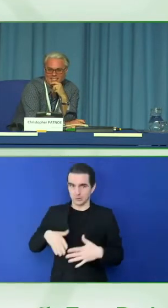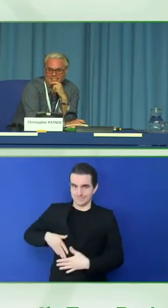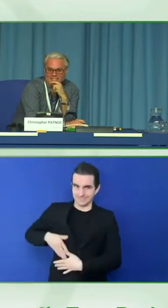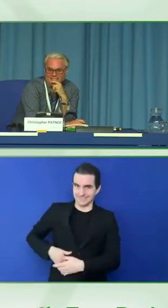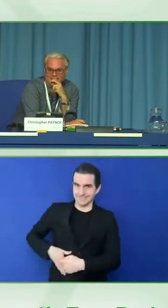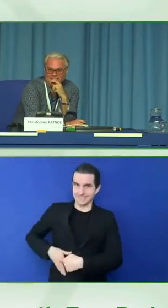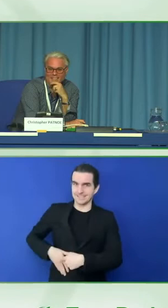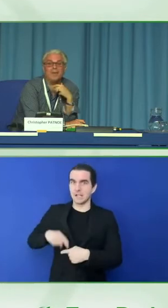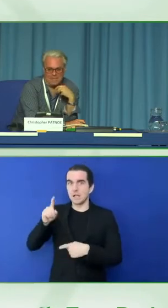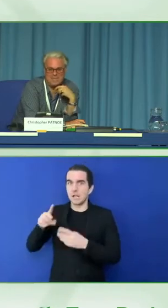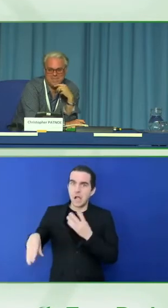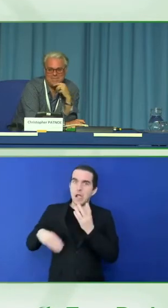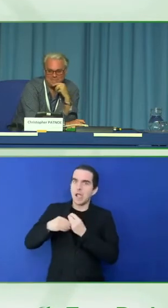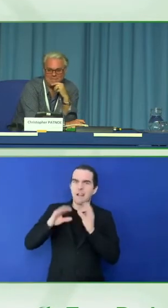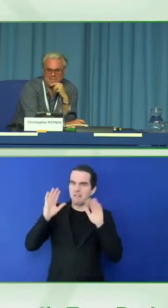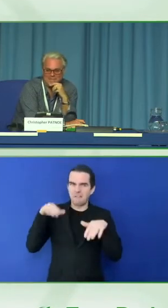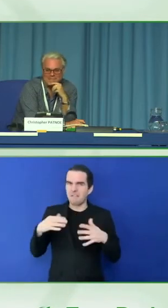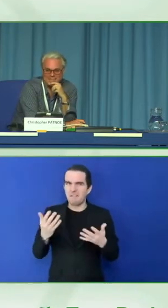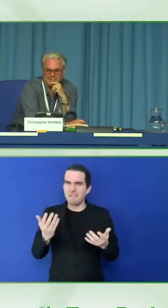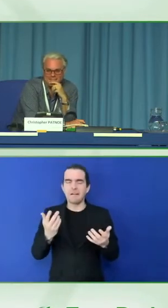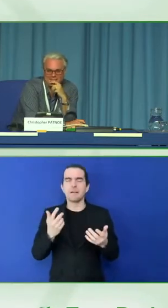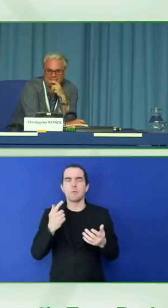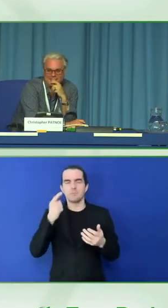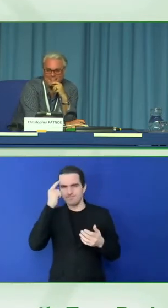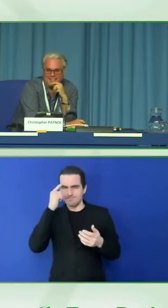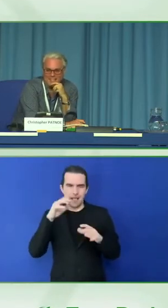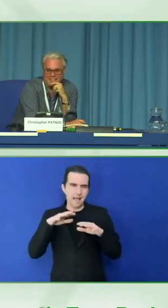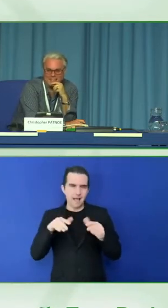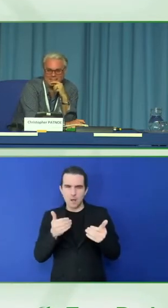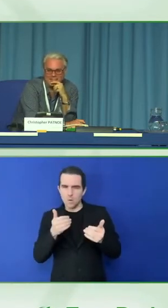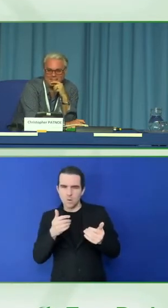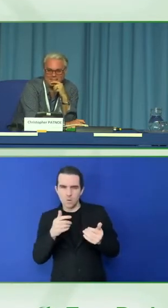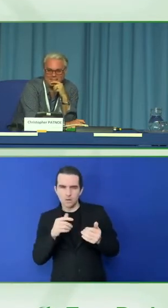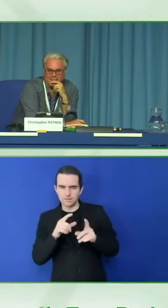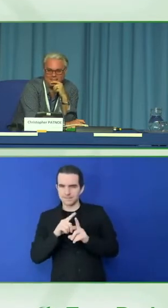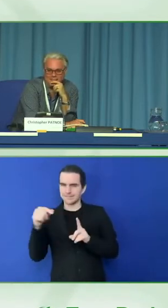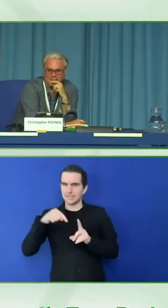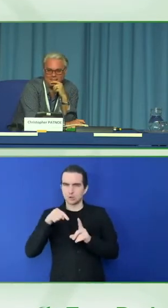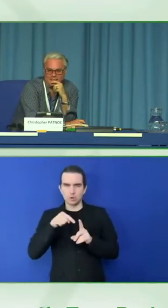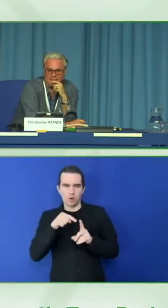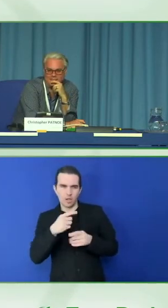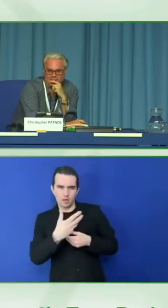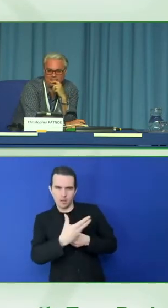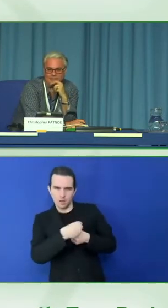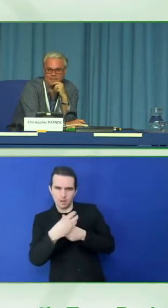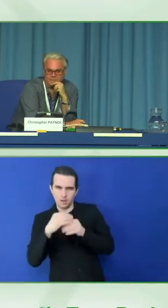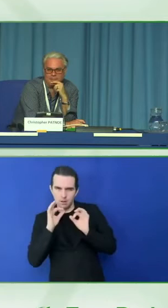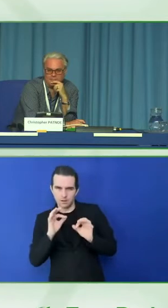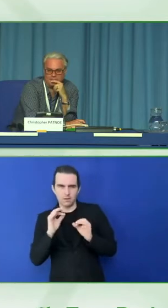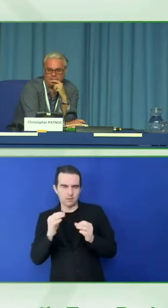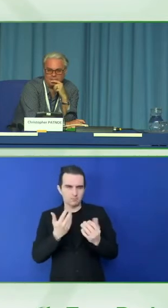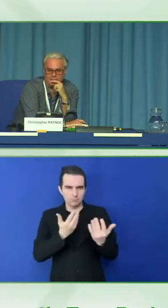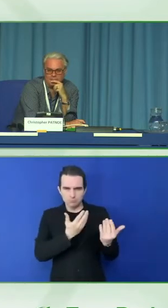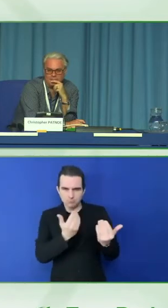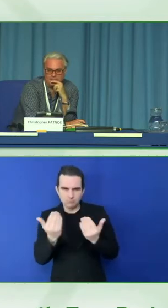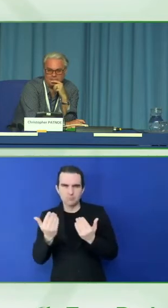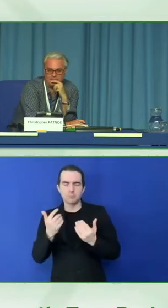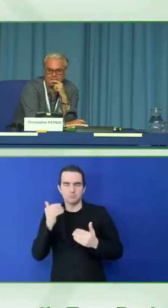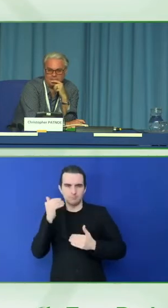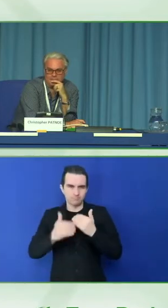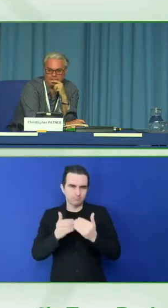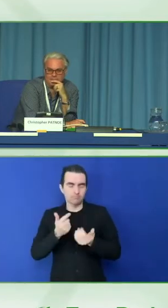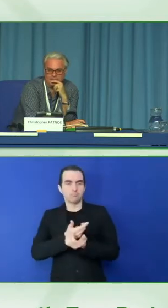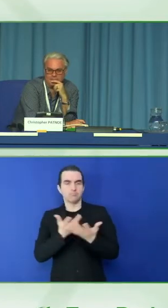I was just agreeing with you, Chris. Yeah, I think that is a great opportunity for innovators to step in because, and